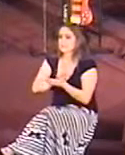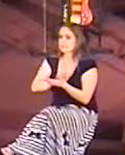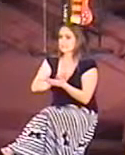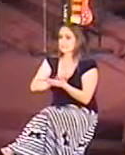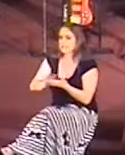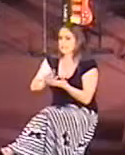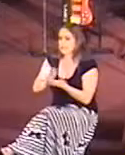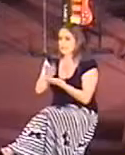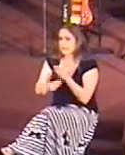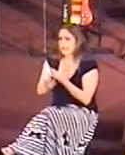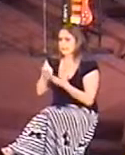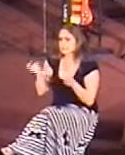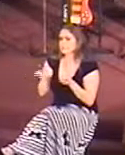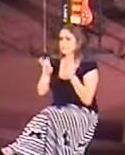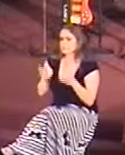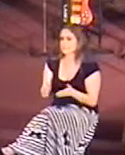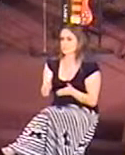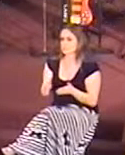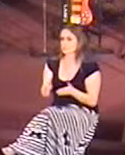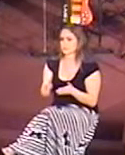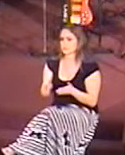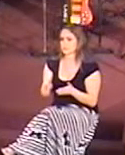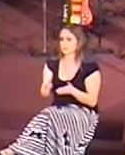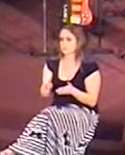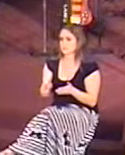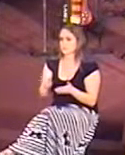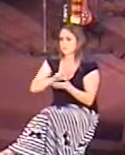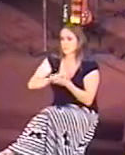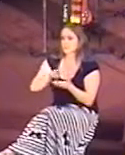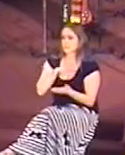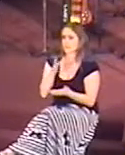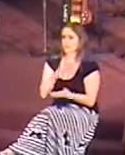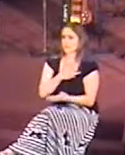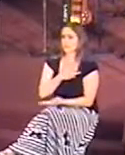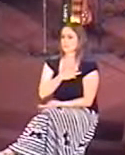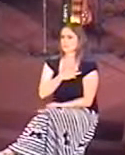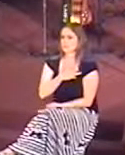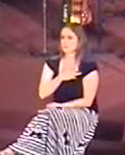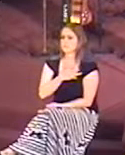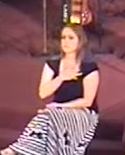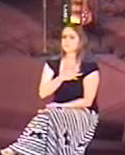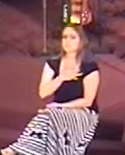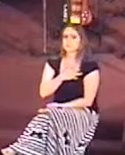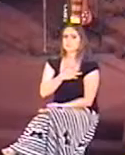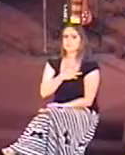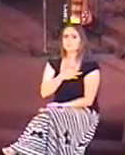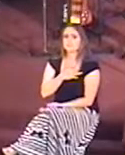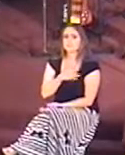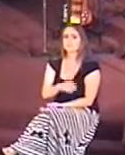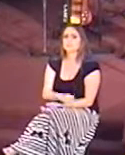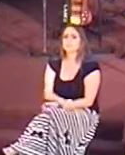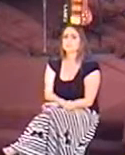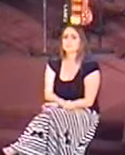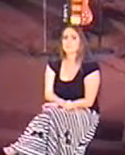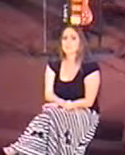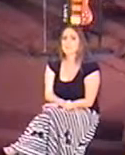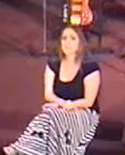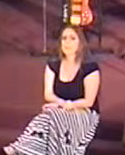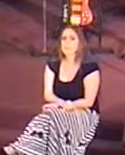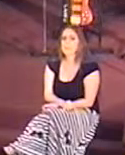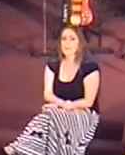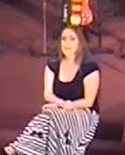See, sin is on our hands. But it does start with our heart. And so the problem is are my